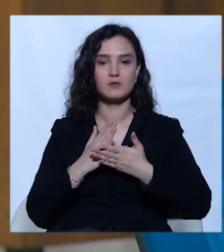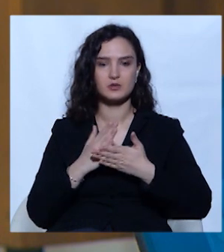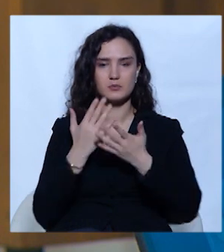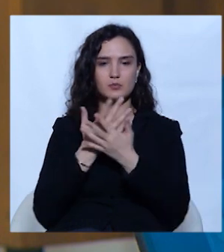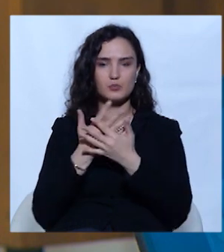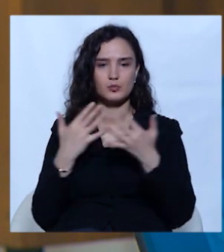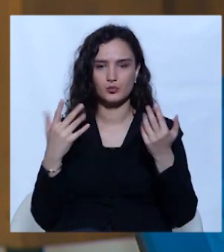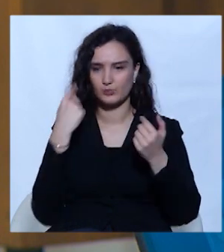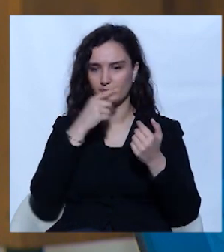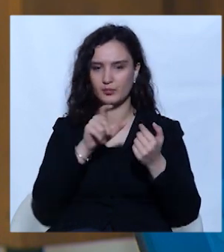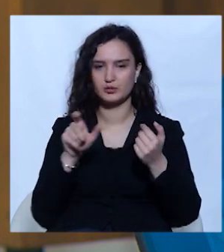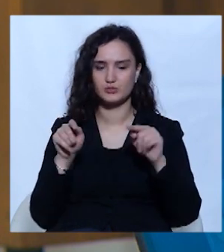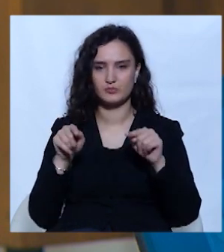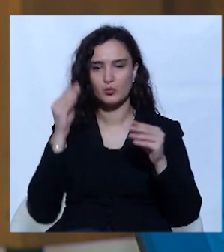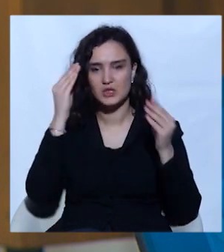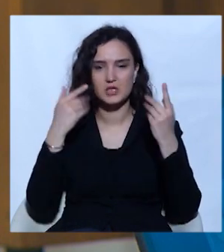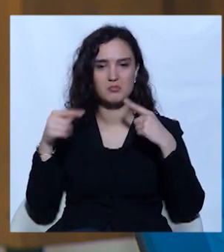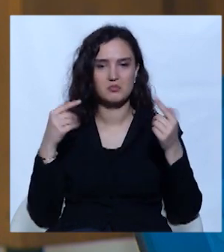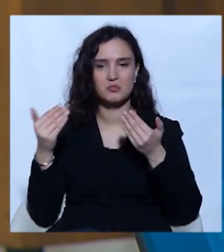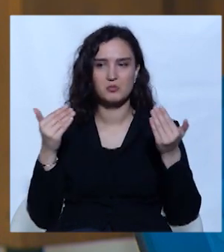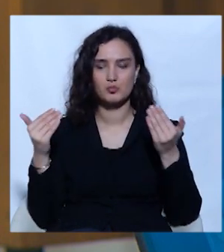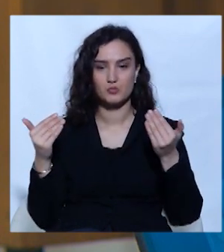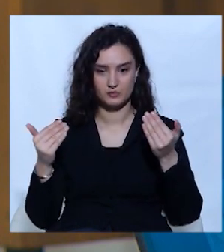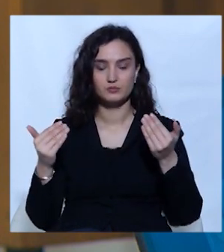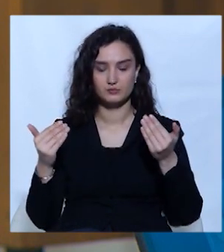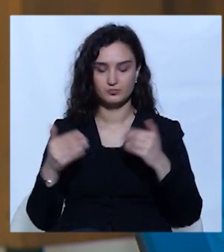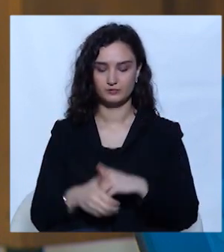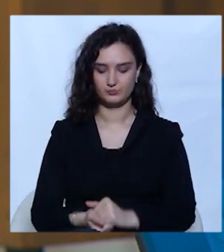multiple person perspectives